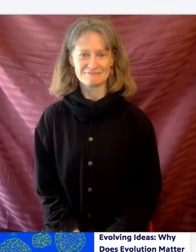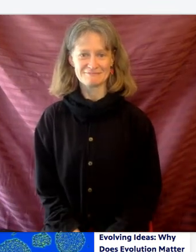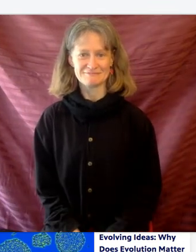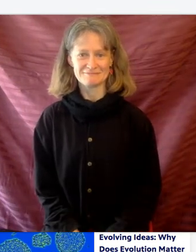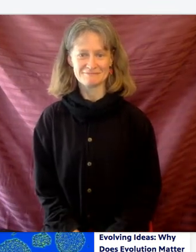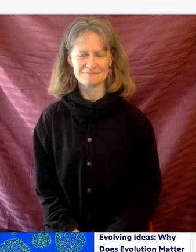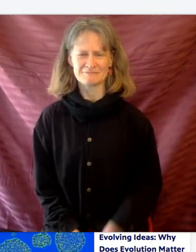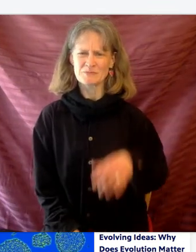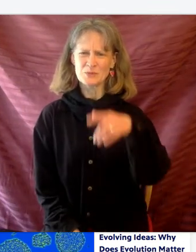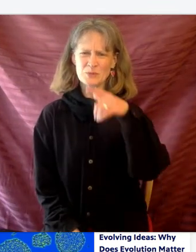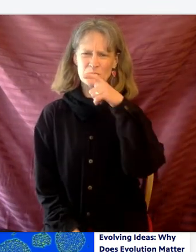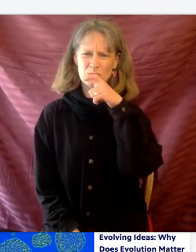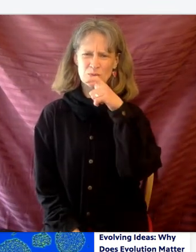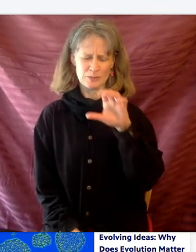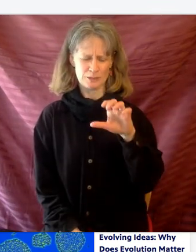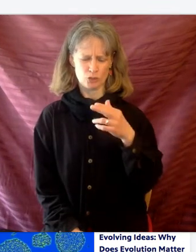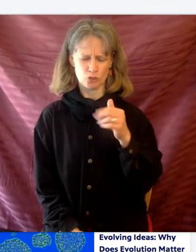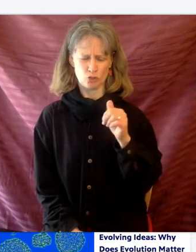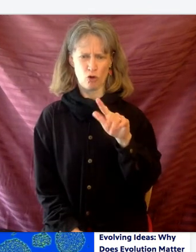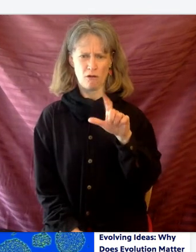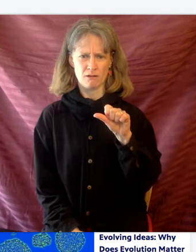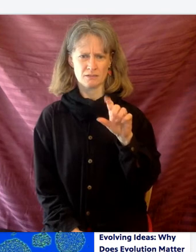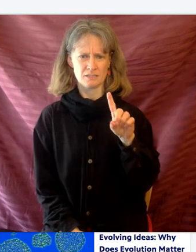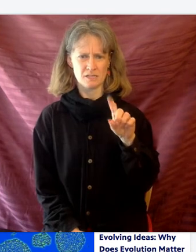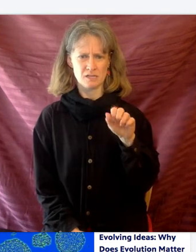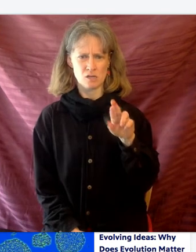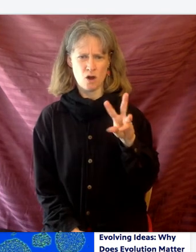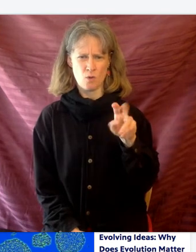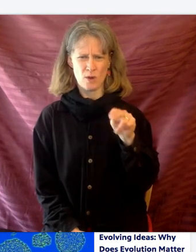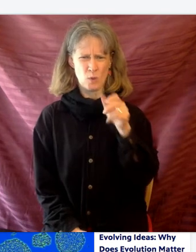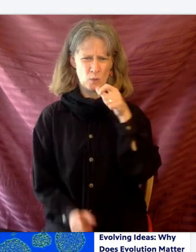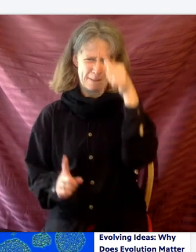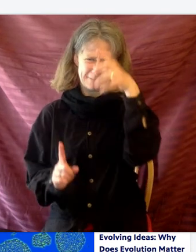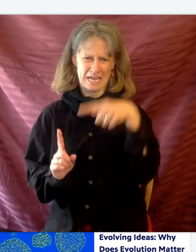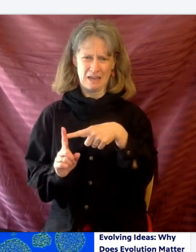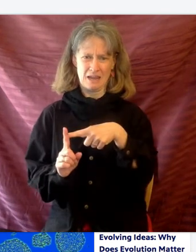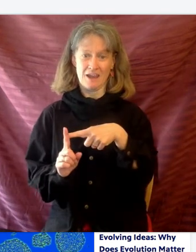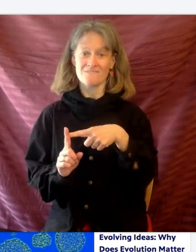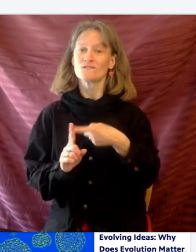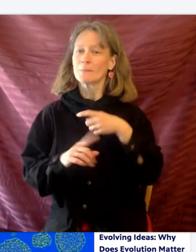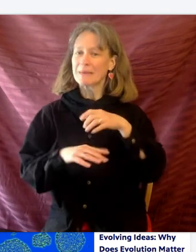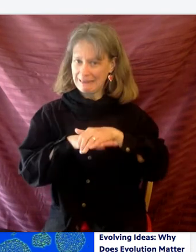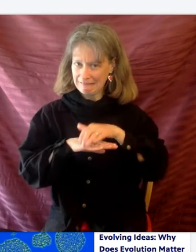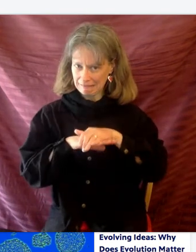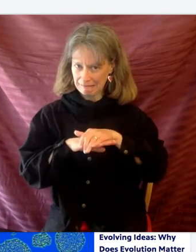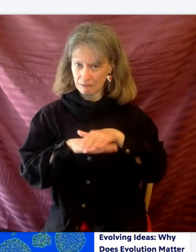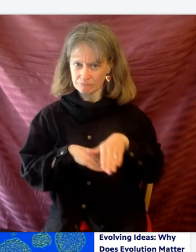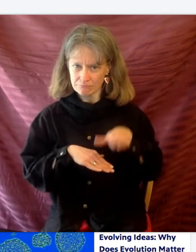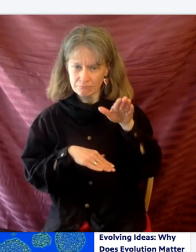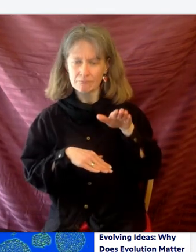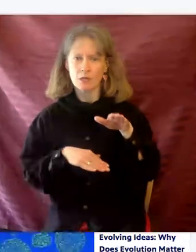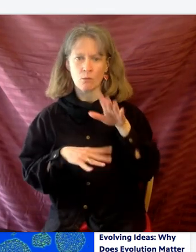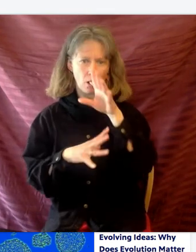Who was Charles Darwin? Charles Darwin was an English naturalist who was fascinated with